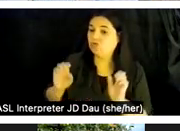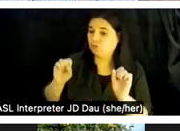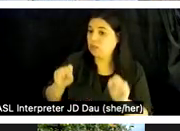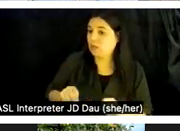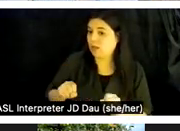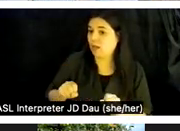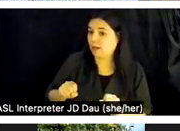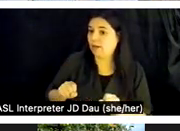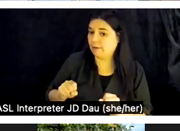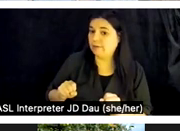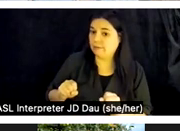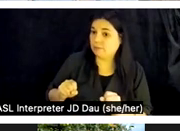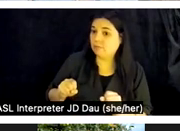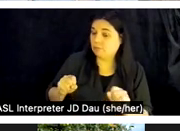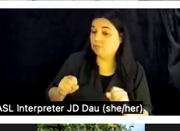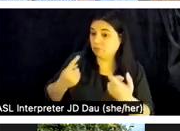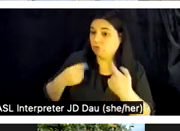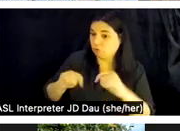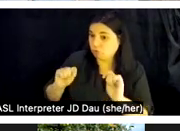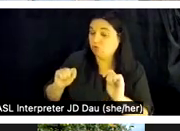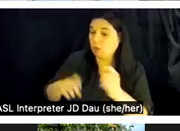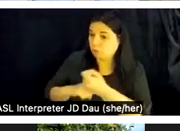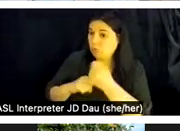actually seek enforcement of fair housing laws.